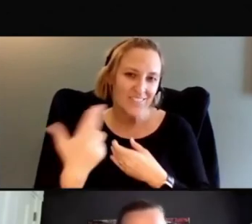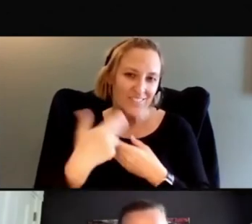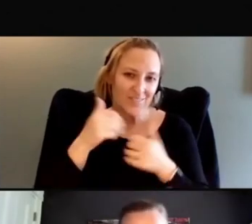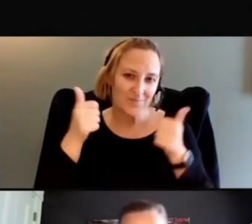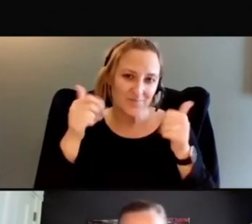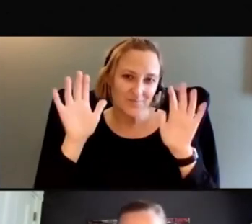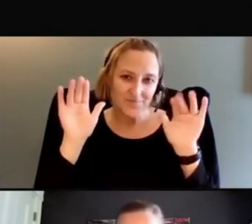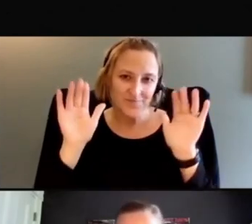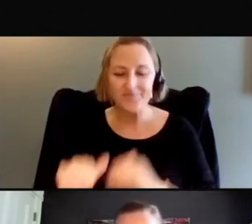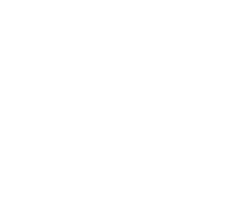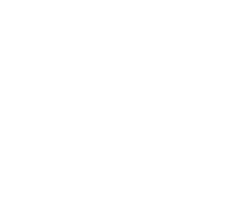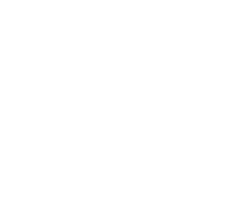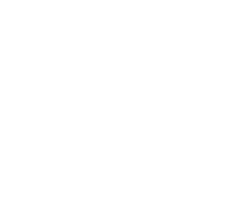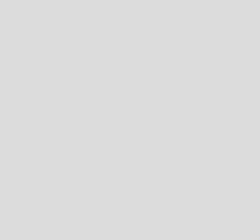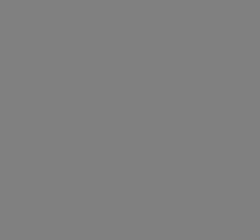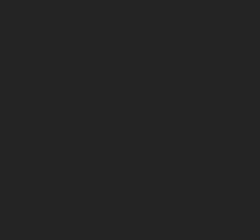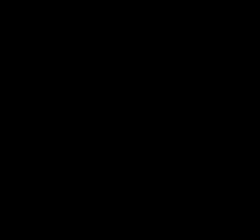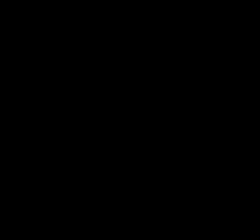Bye.